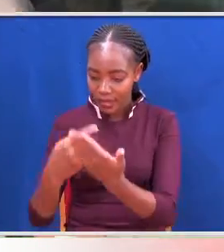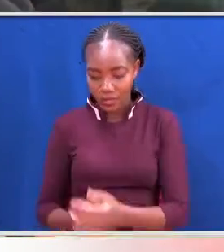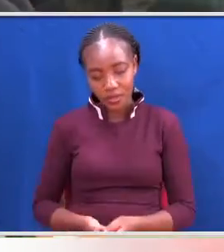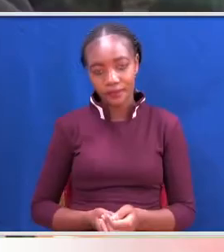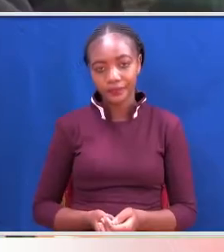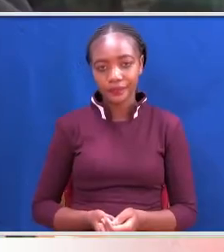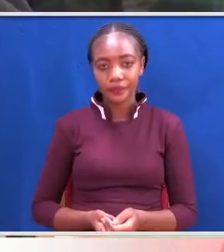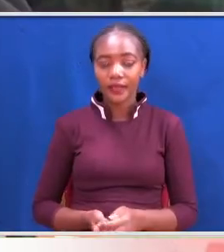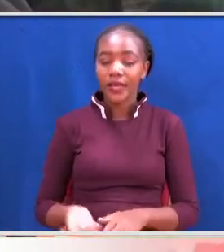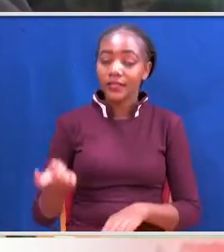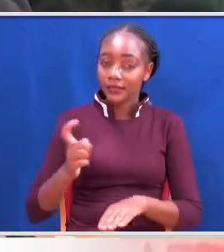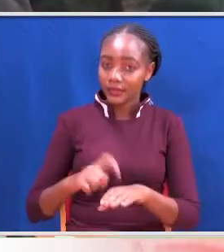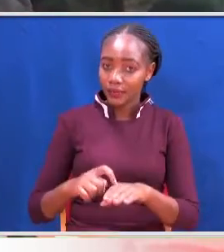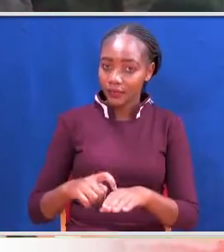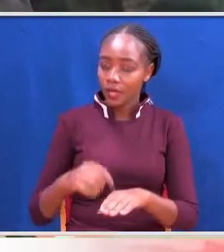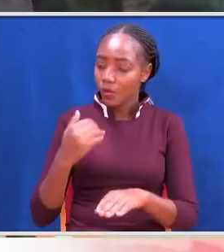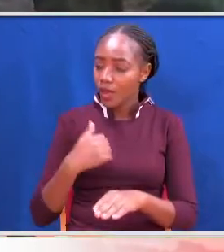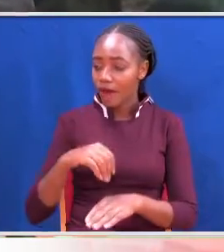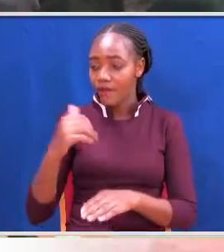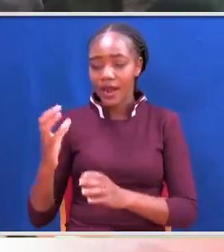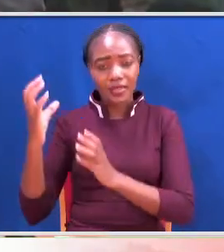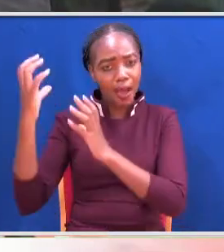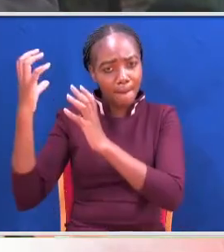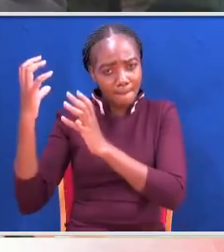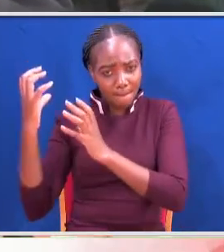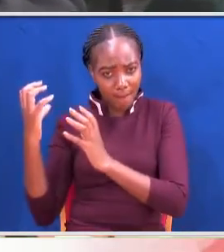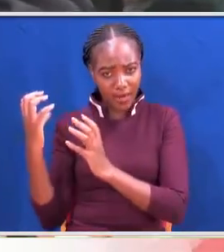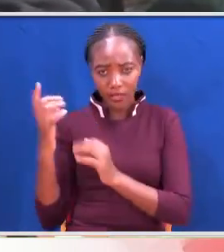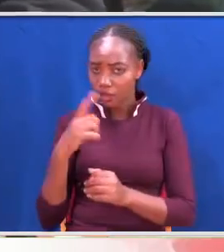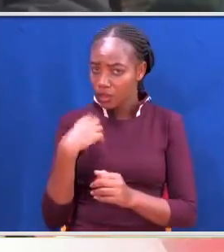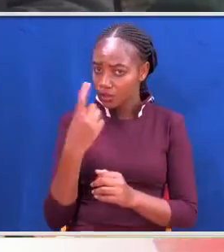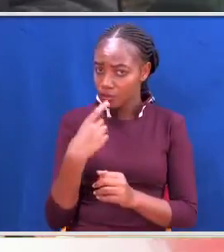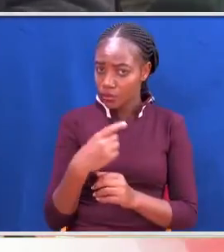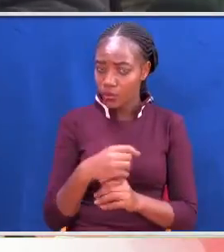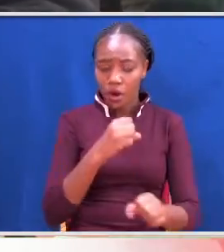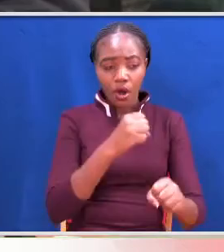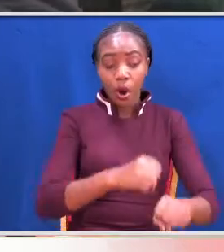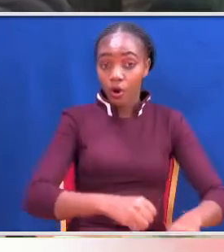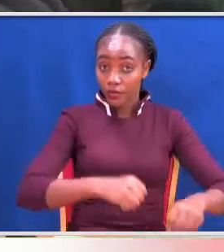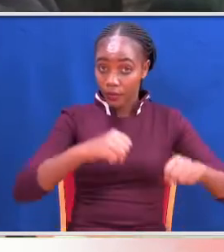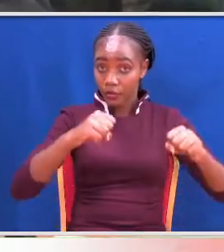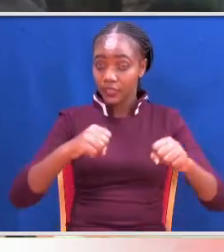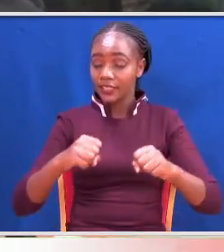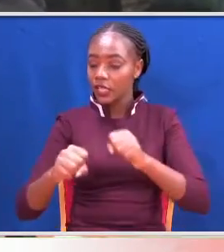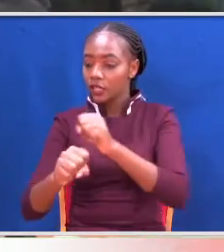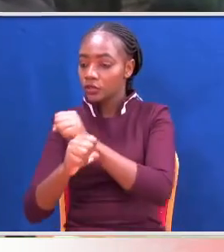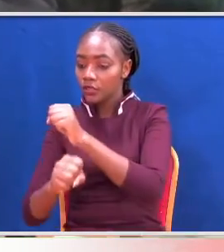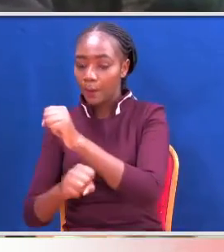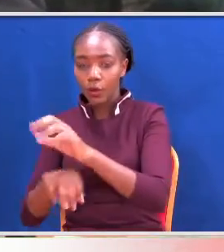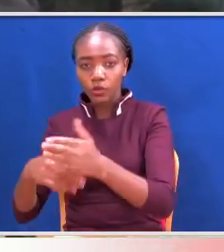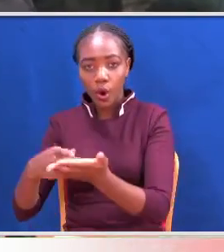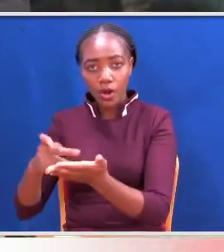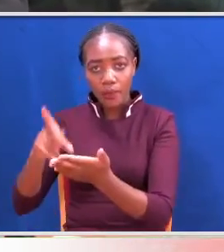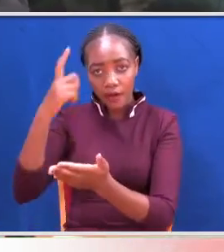another burden is put on the employer to be able to finance the